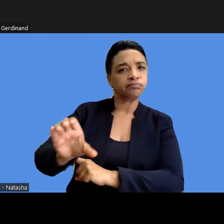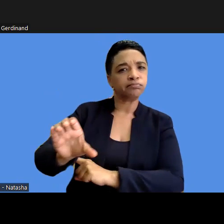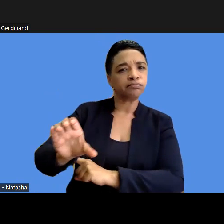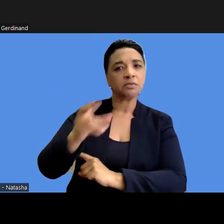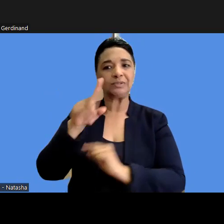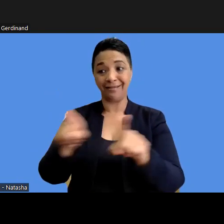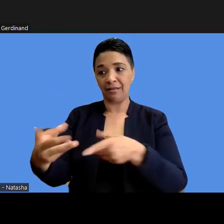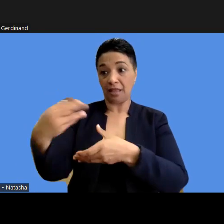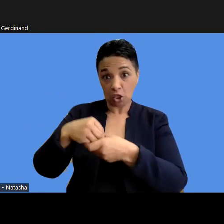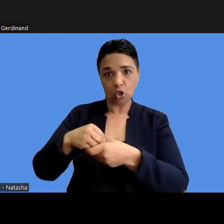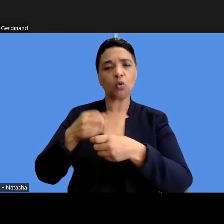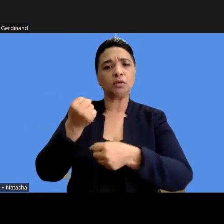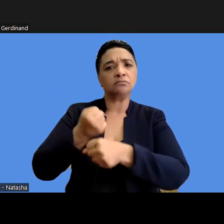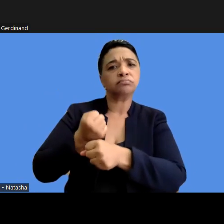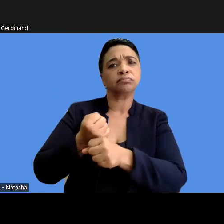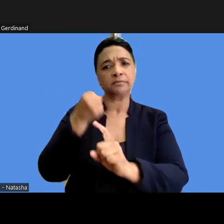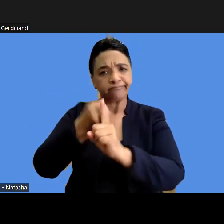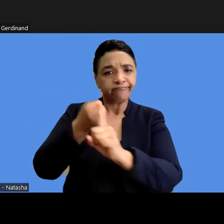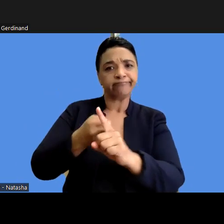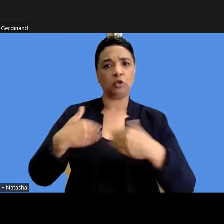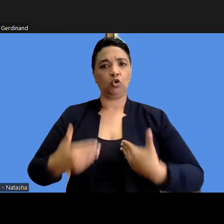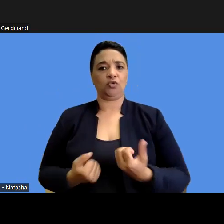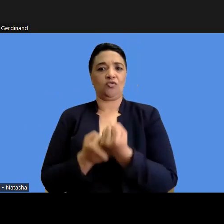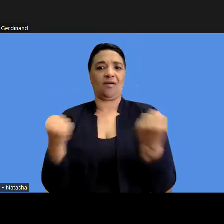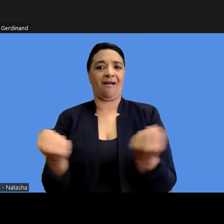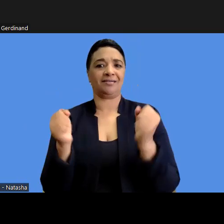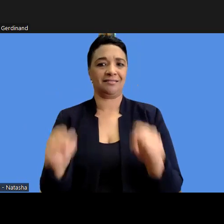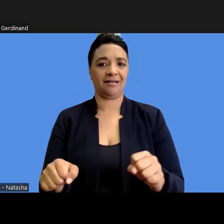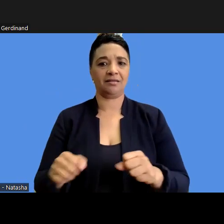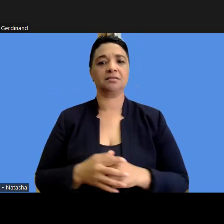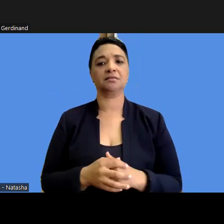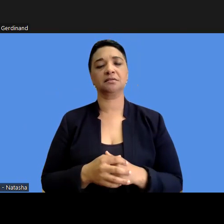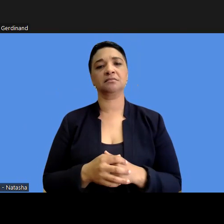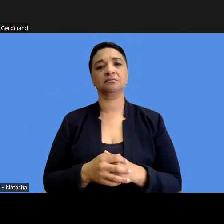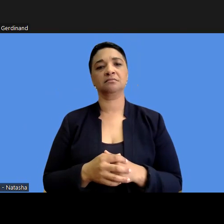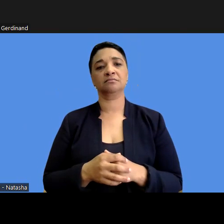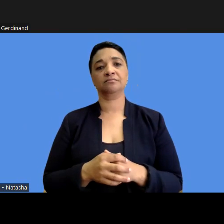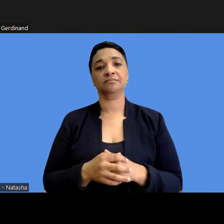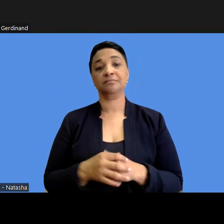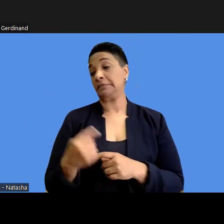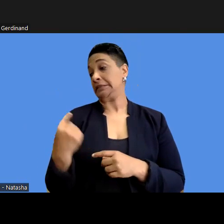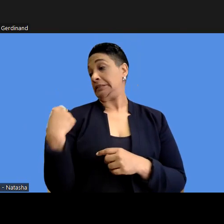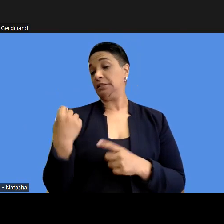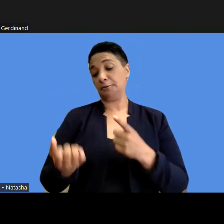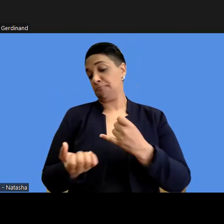developing guidance note and disability inclusion for Afghanistan,